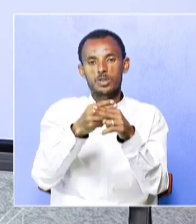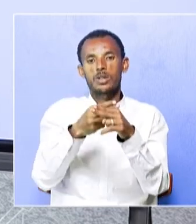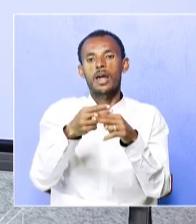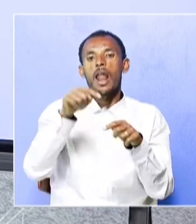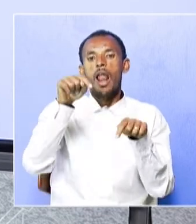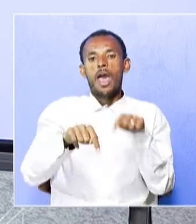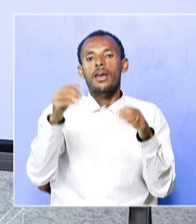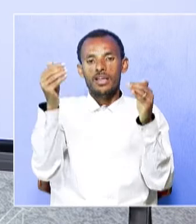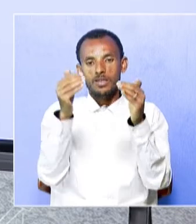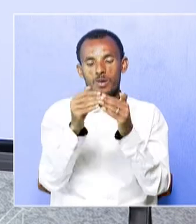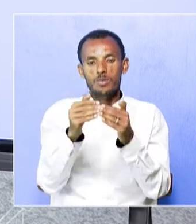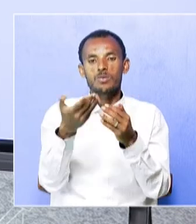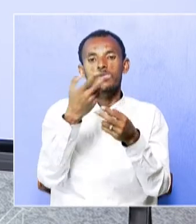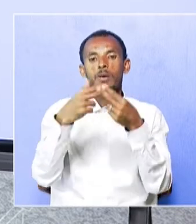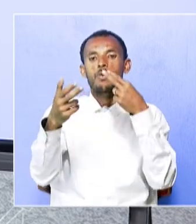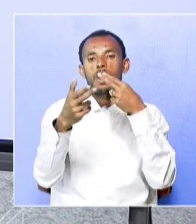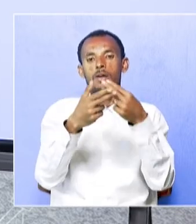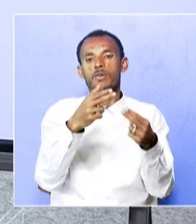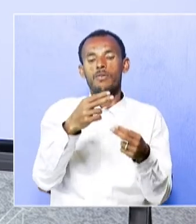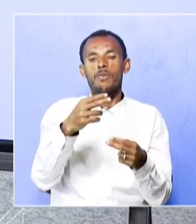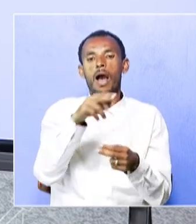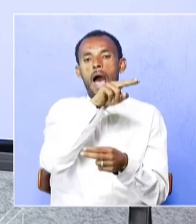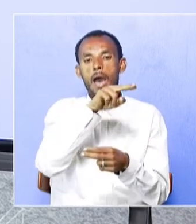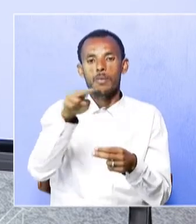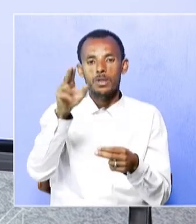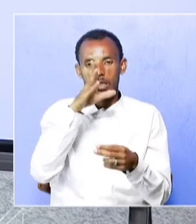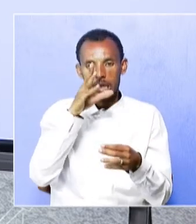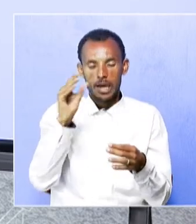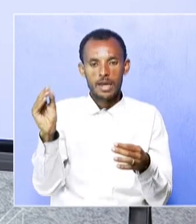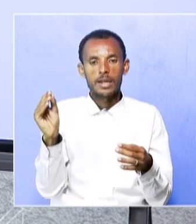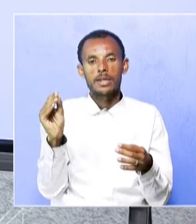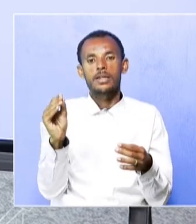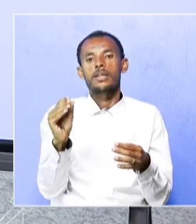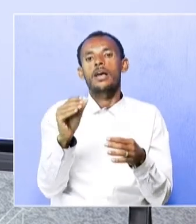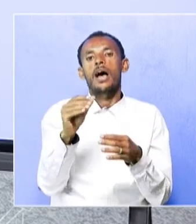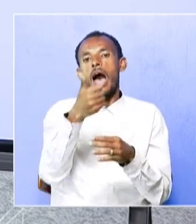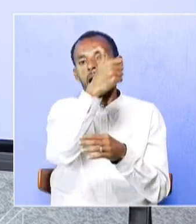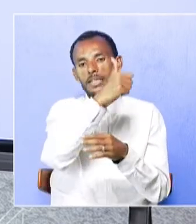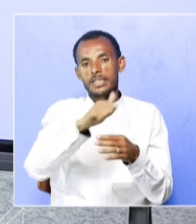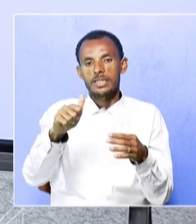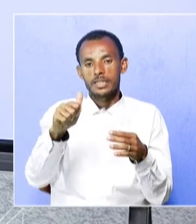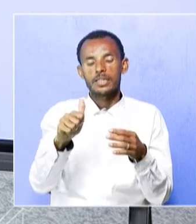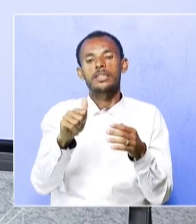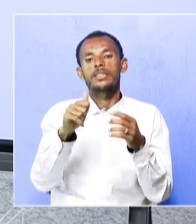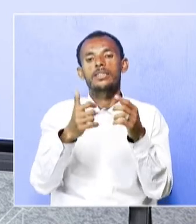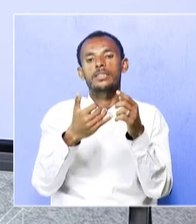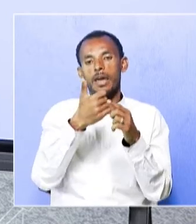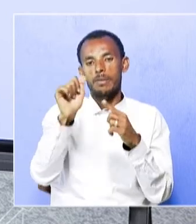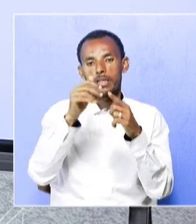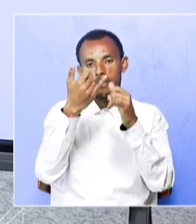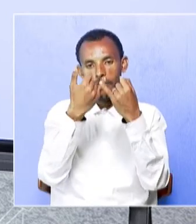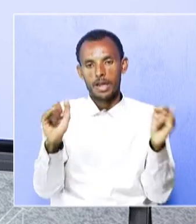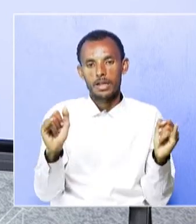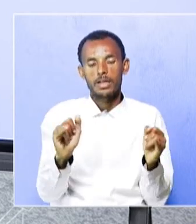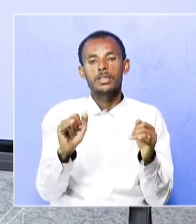is equal to the product of the hypotenuse and the adjacent segment into which the altitude divides